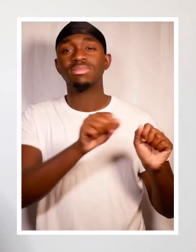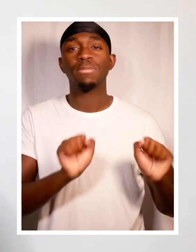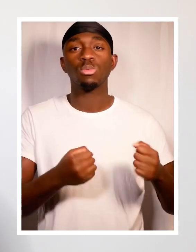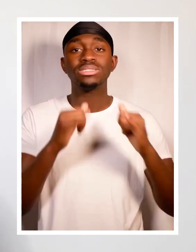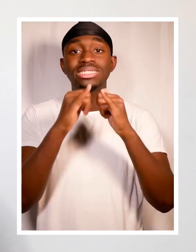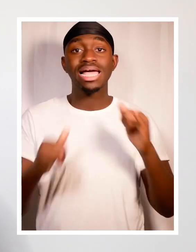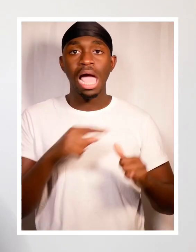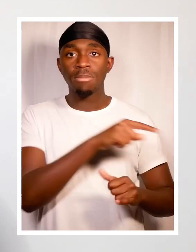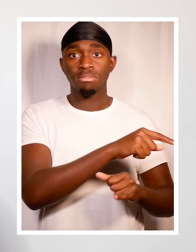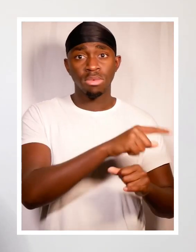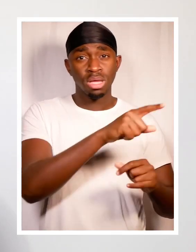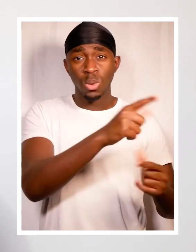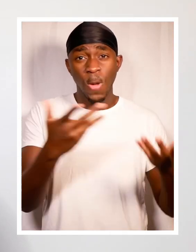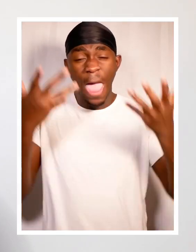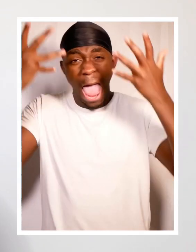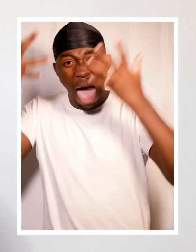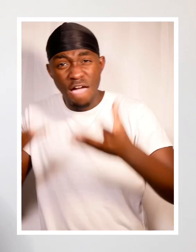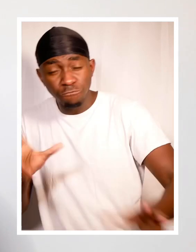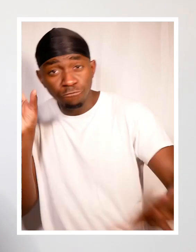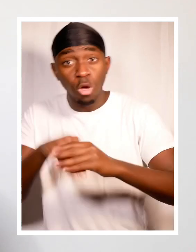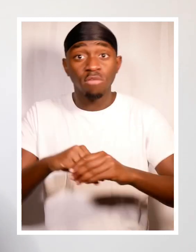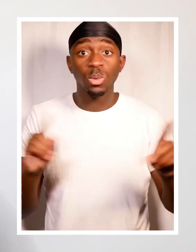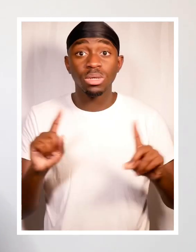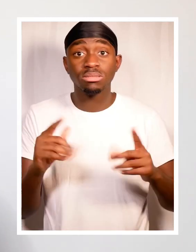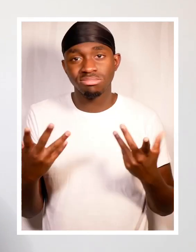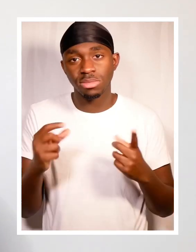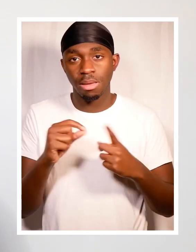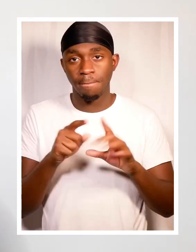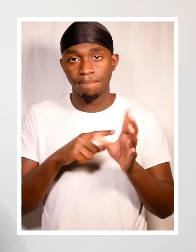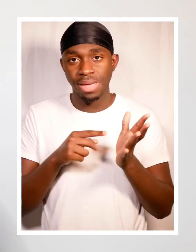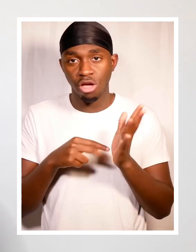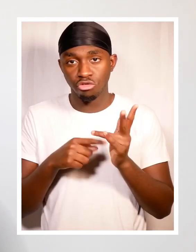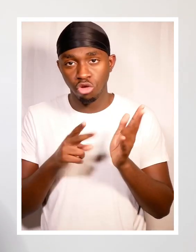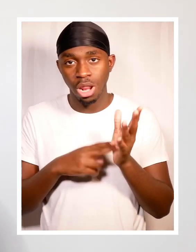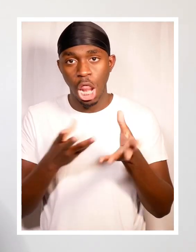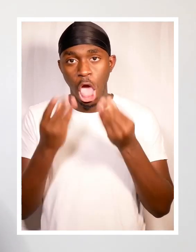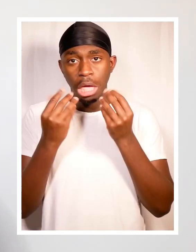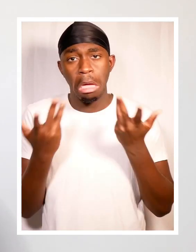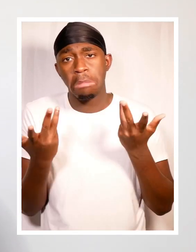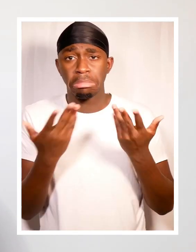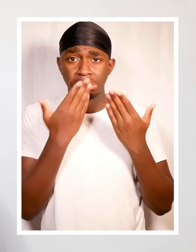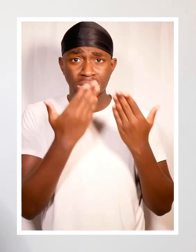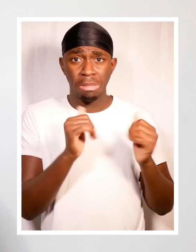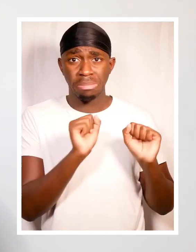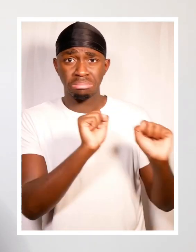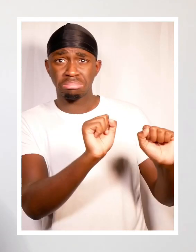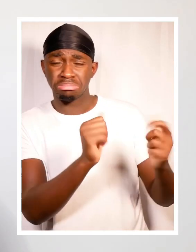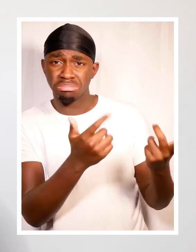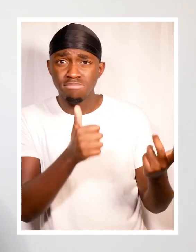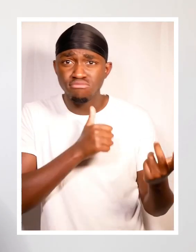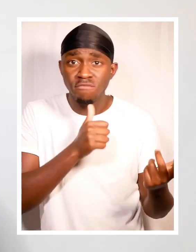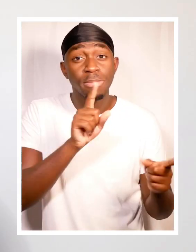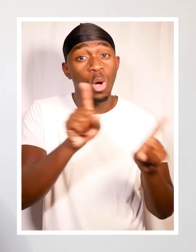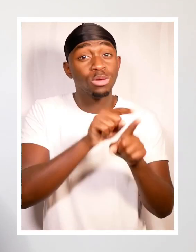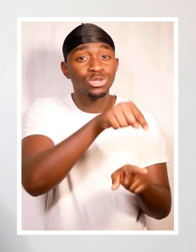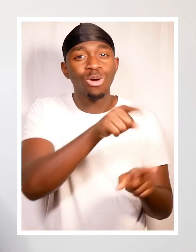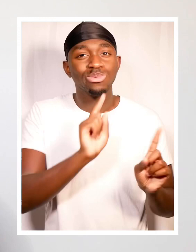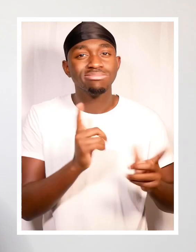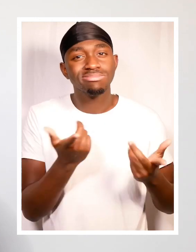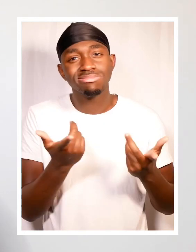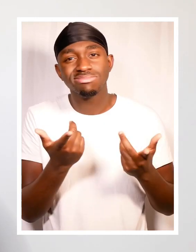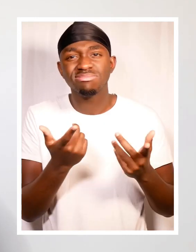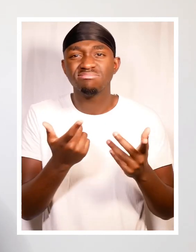workplaces so that was the last module and you can only do that module if you um passed your